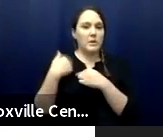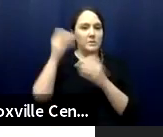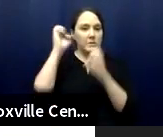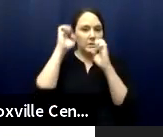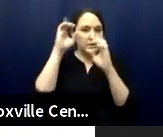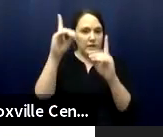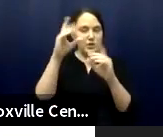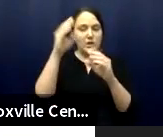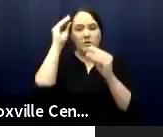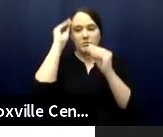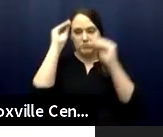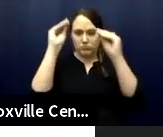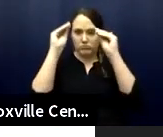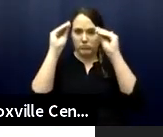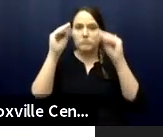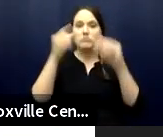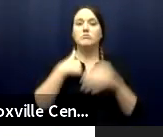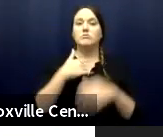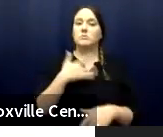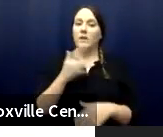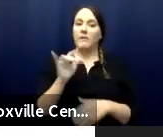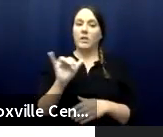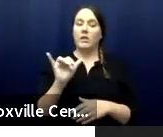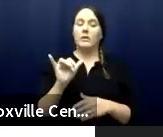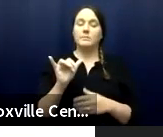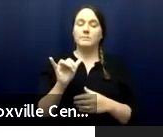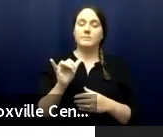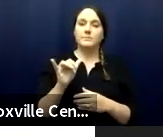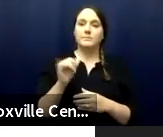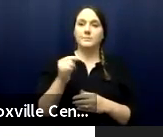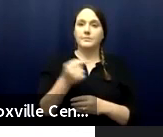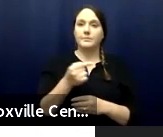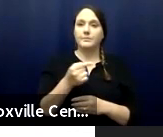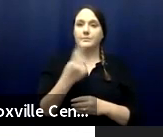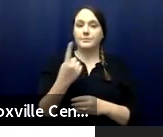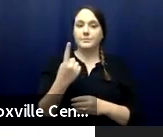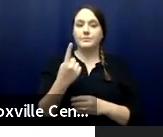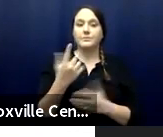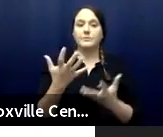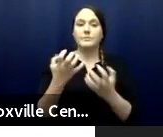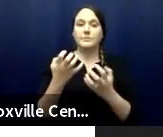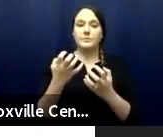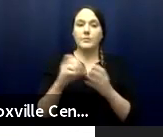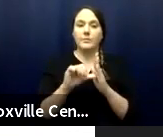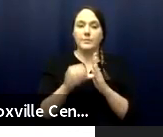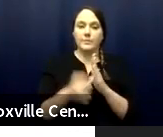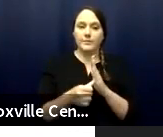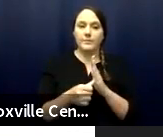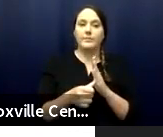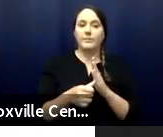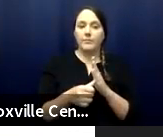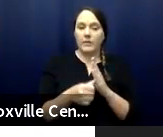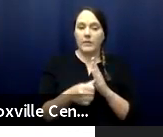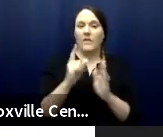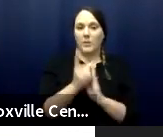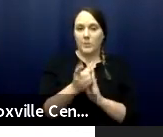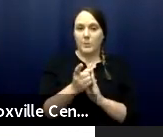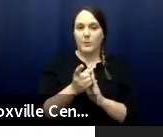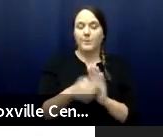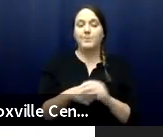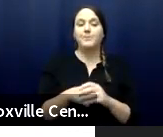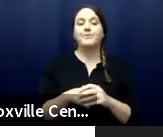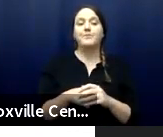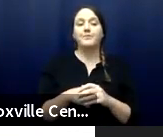educate. And I feel like that this is one where I want to spend just a moment